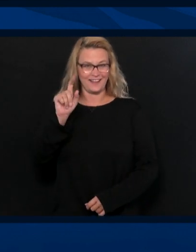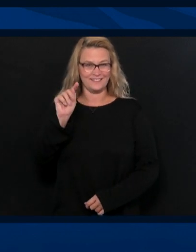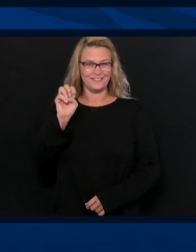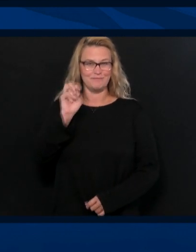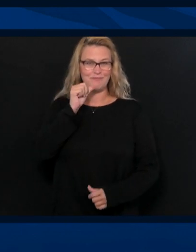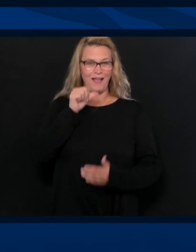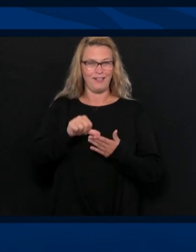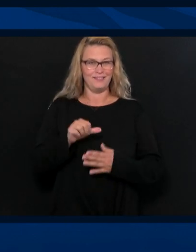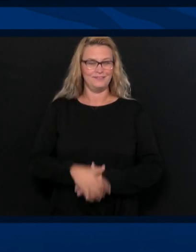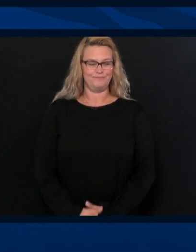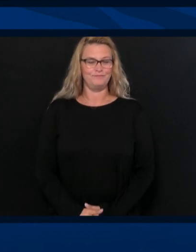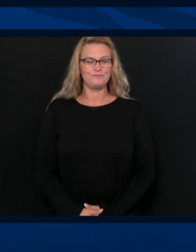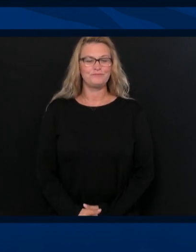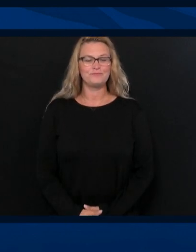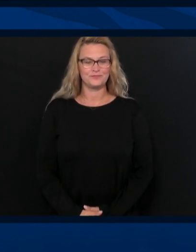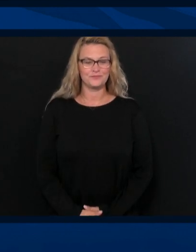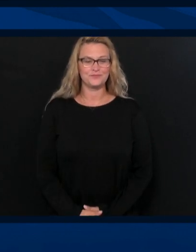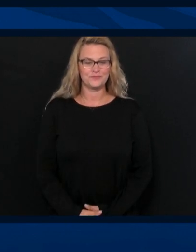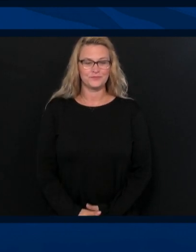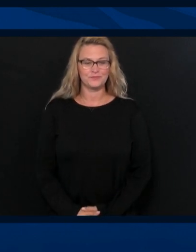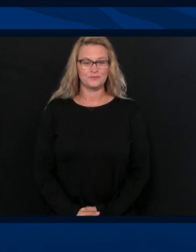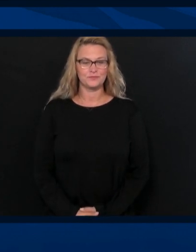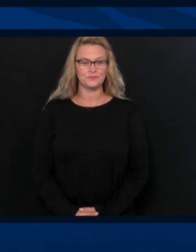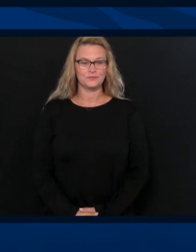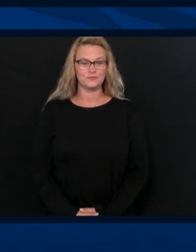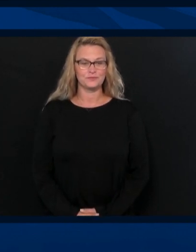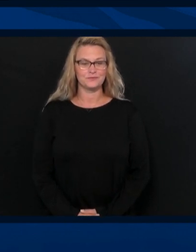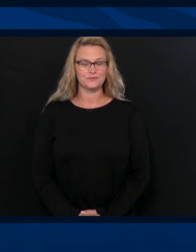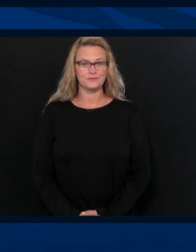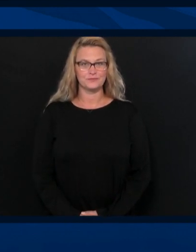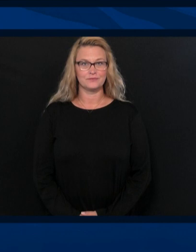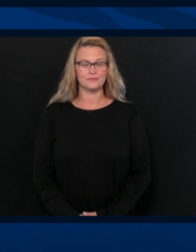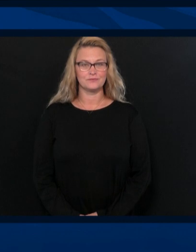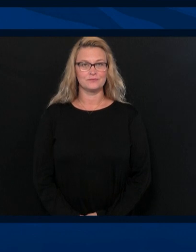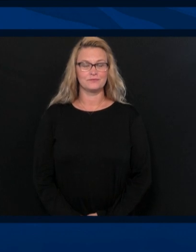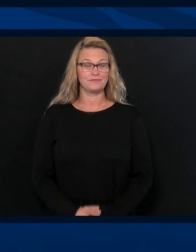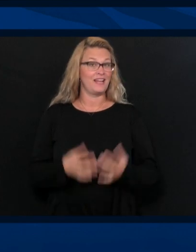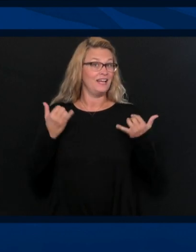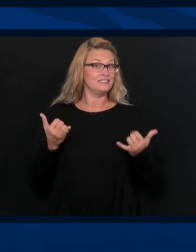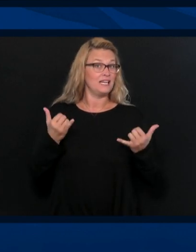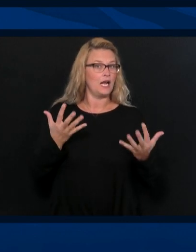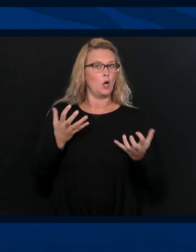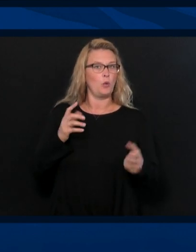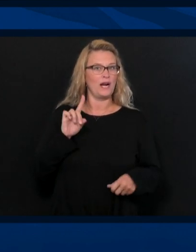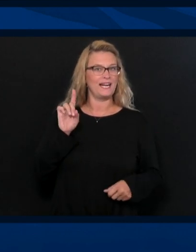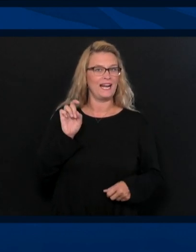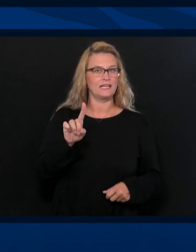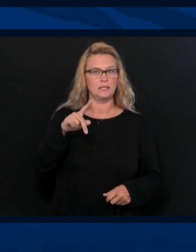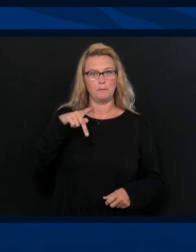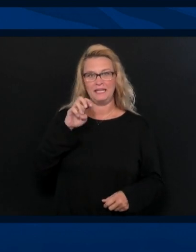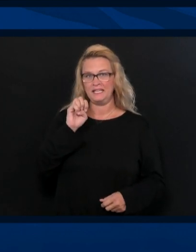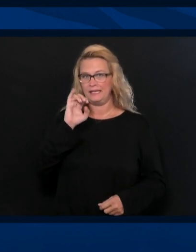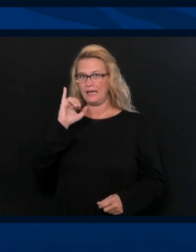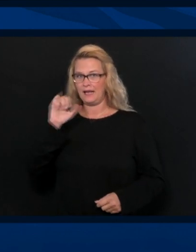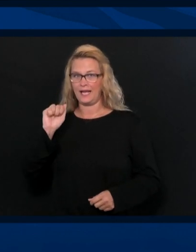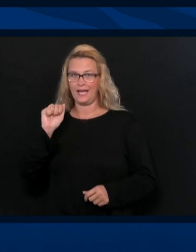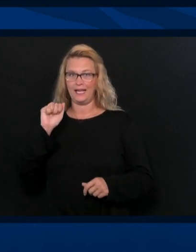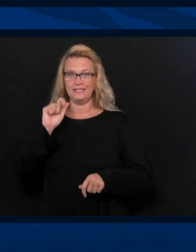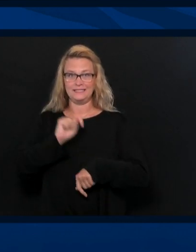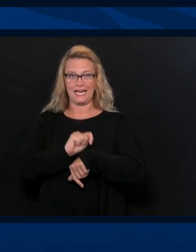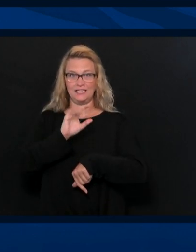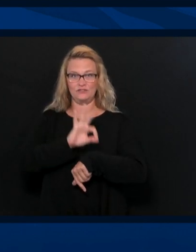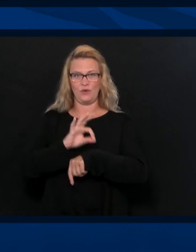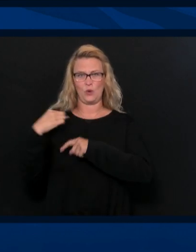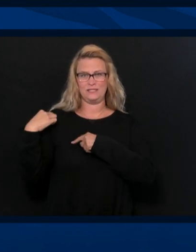Hi, Governor. So for today, I just want to ask, why hasn't the PEIA task force met since